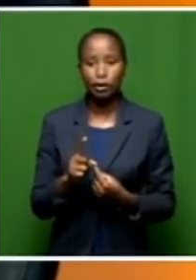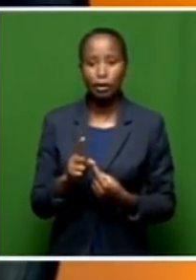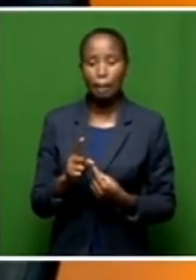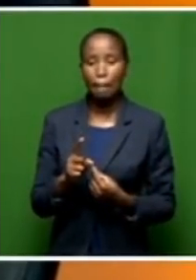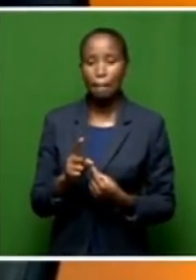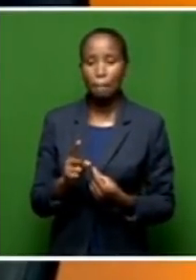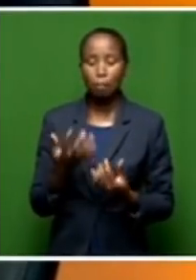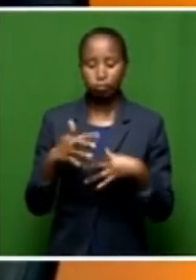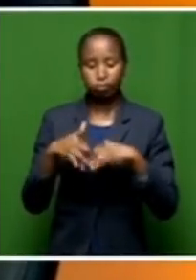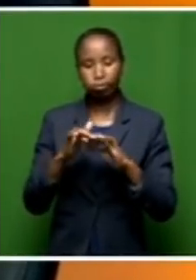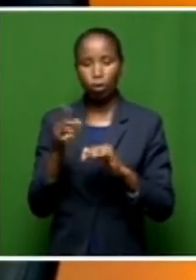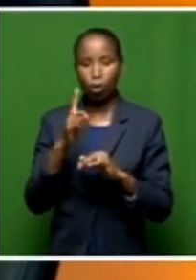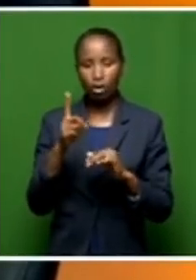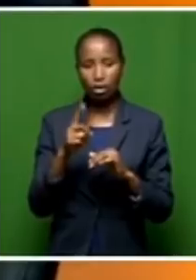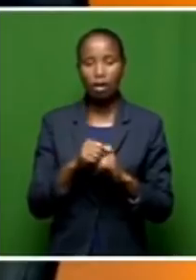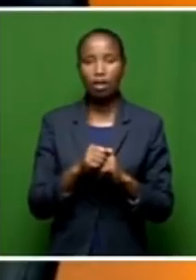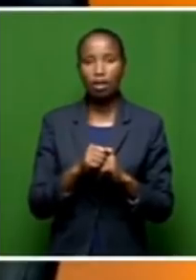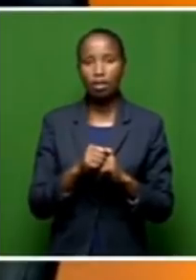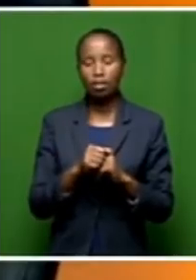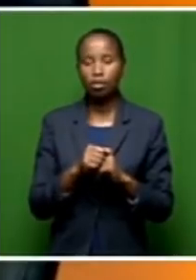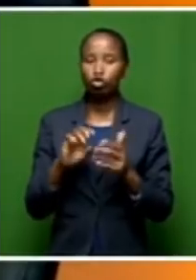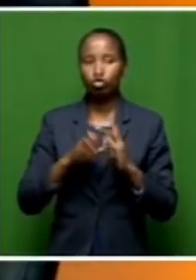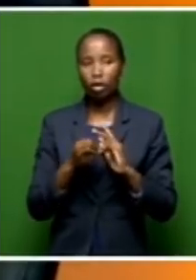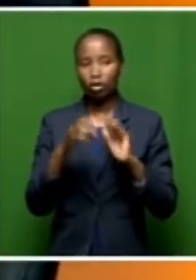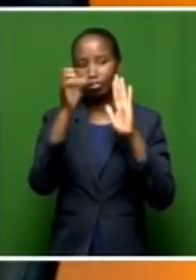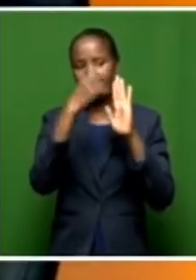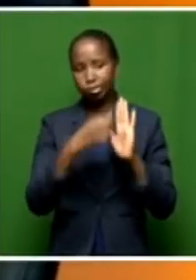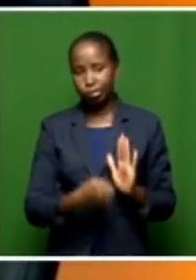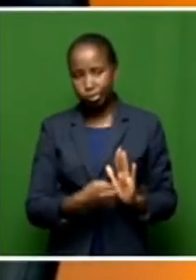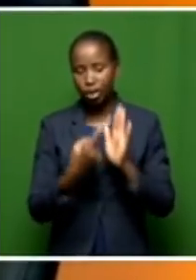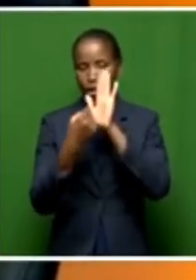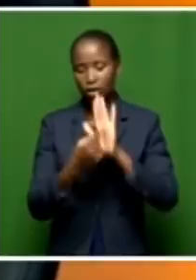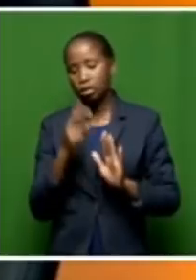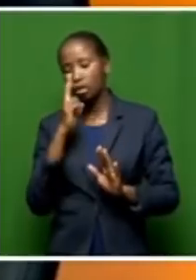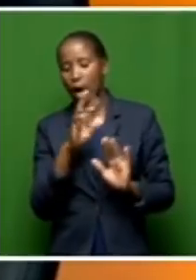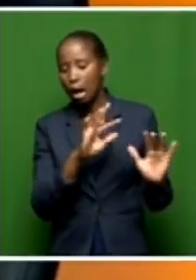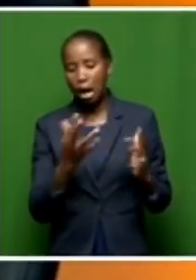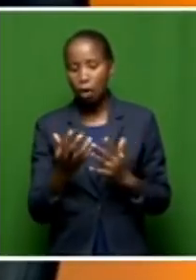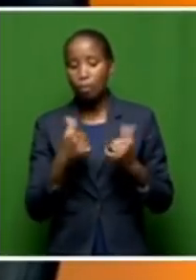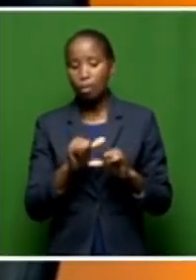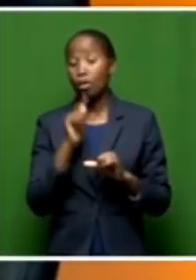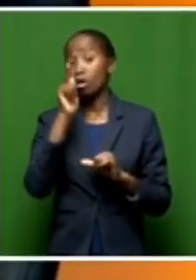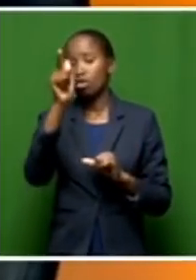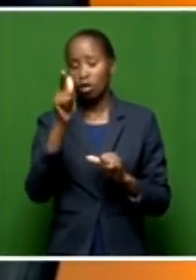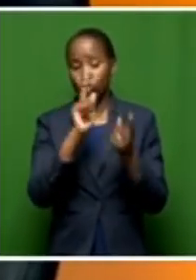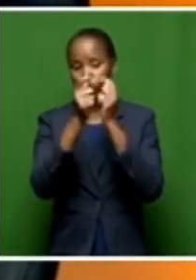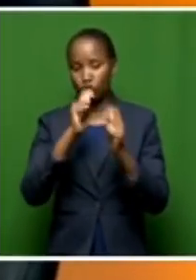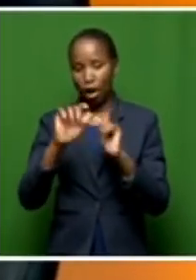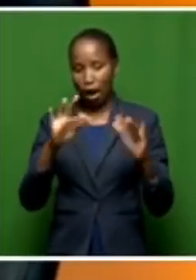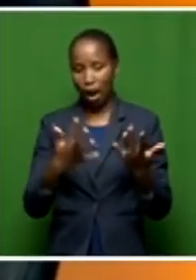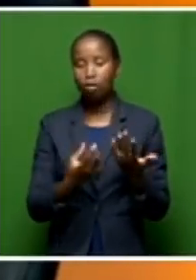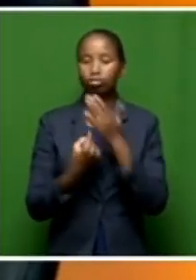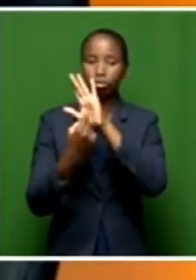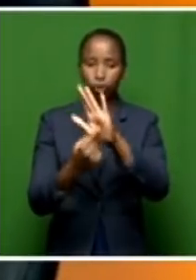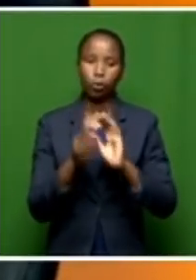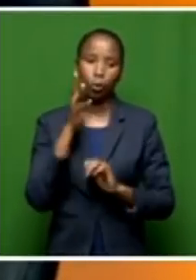stage, you'll be able to see the actual changes. So we do it at regular intervals, and